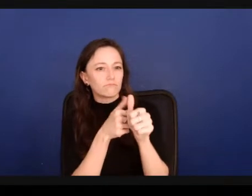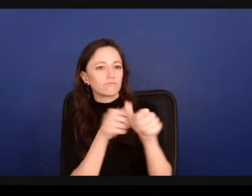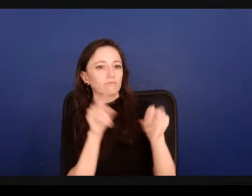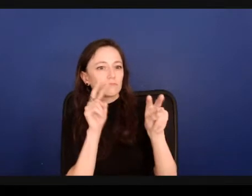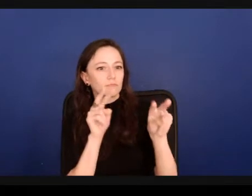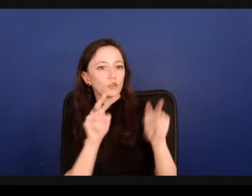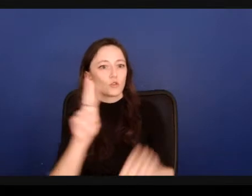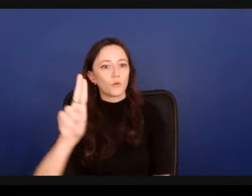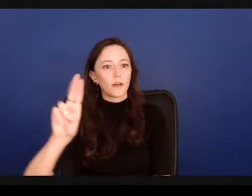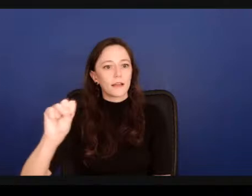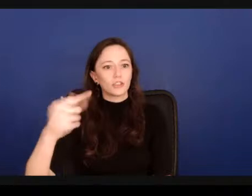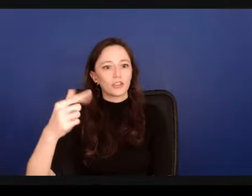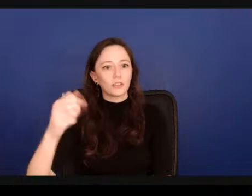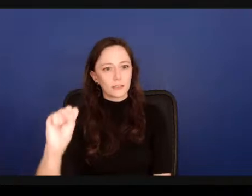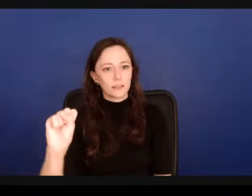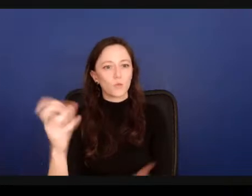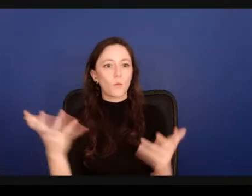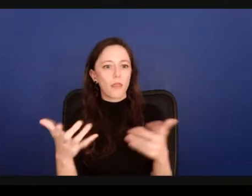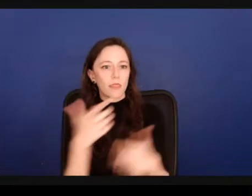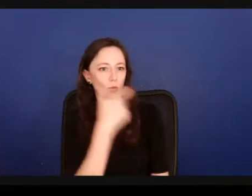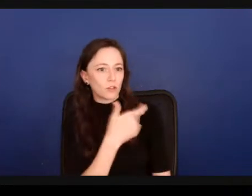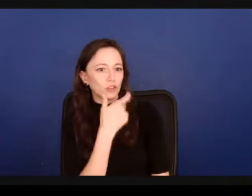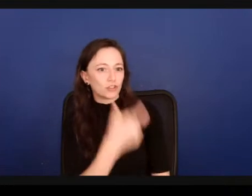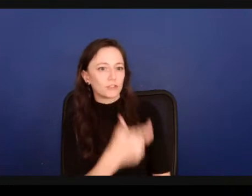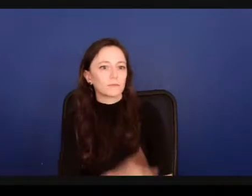what scale they're watching this at.